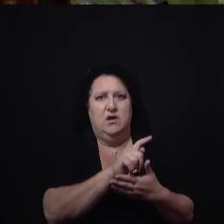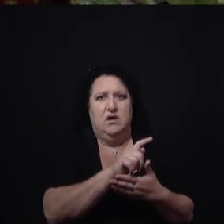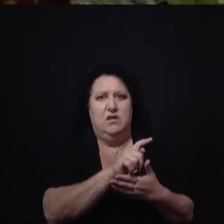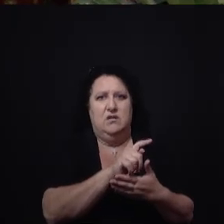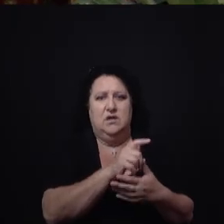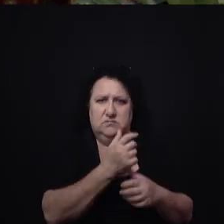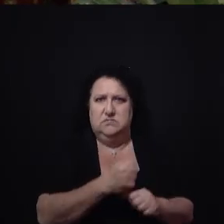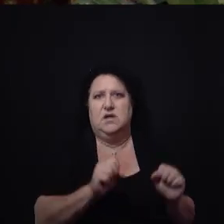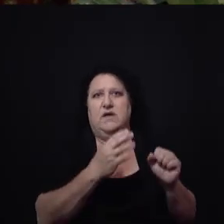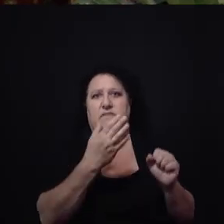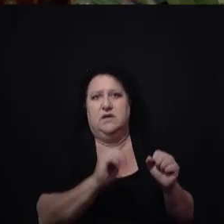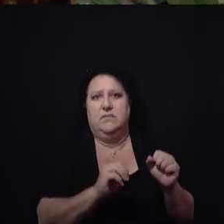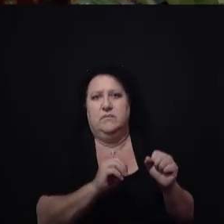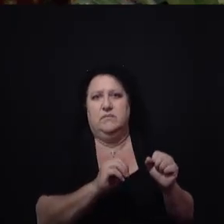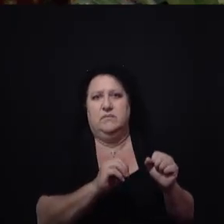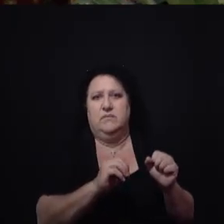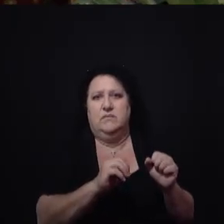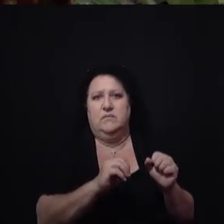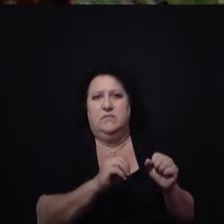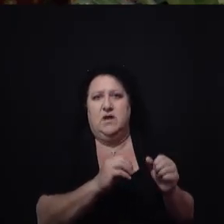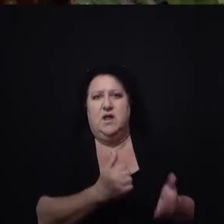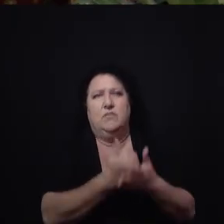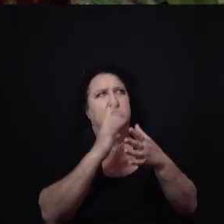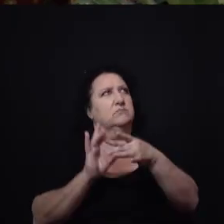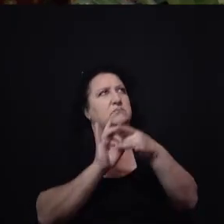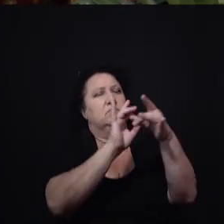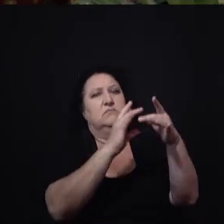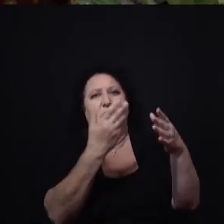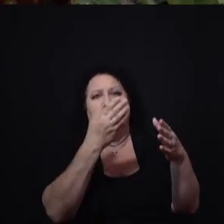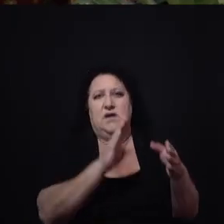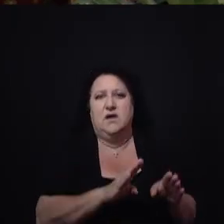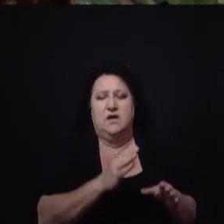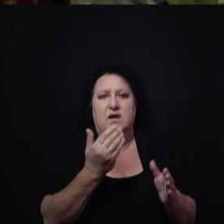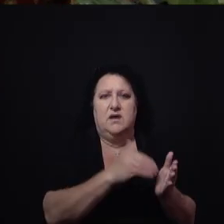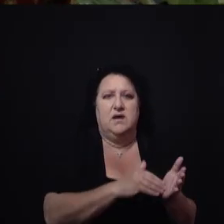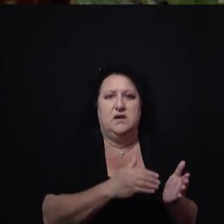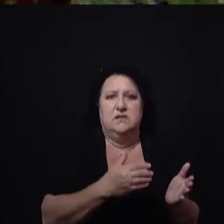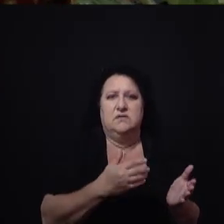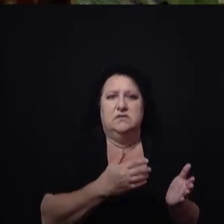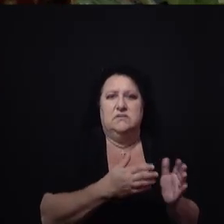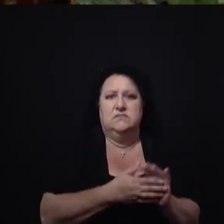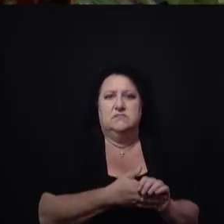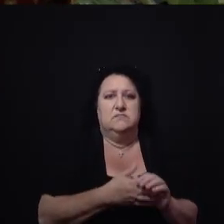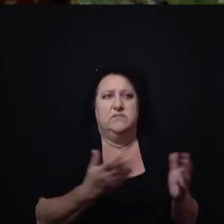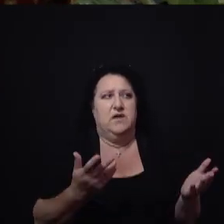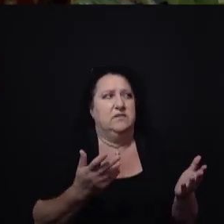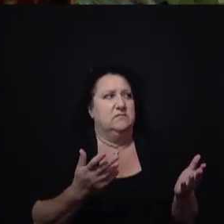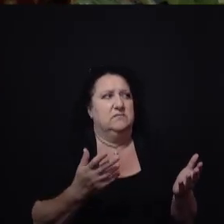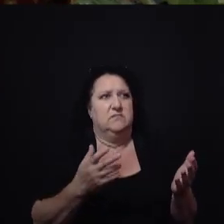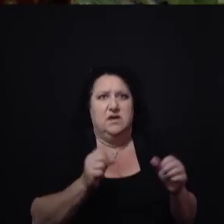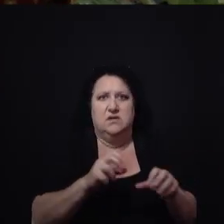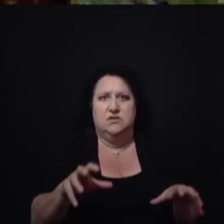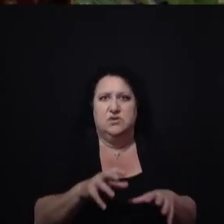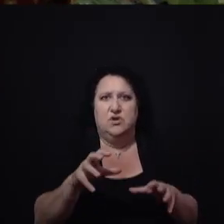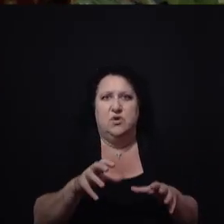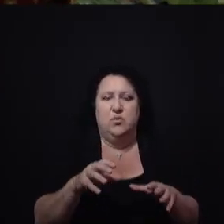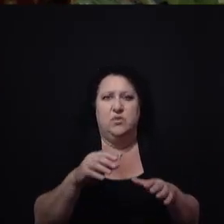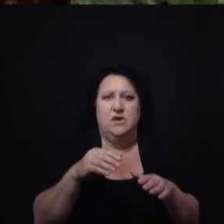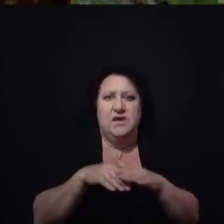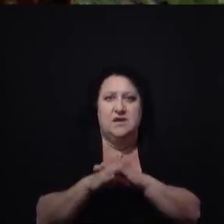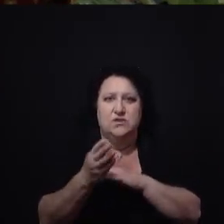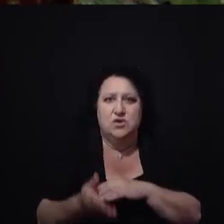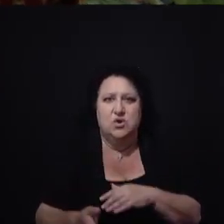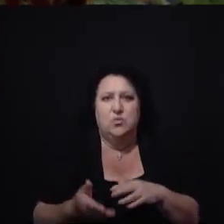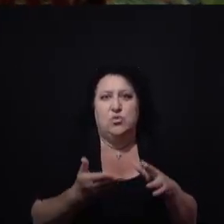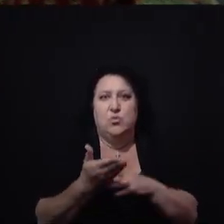what can he do for you? What can he do in you? What can he do through you? Do not give up. When the world